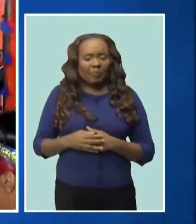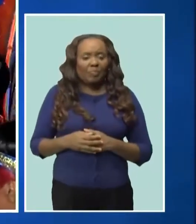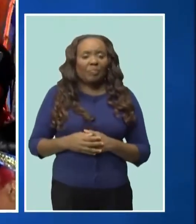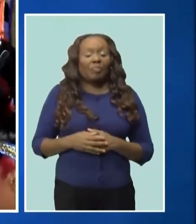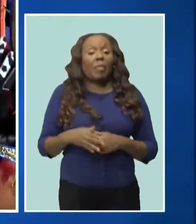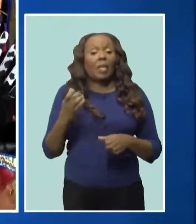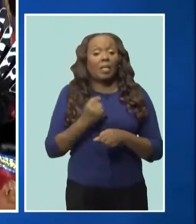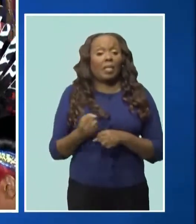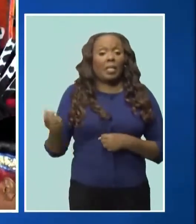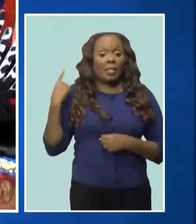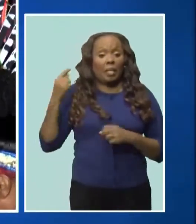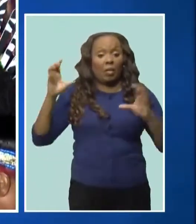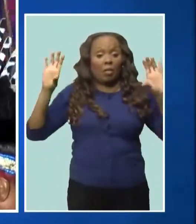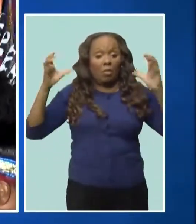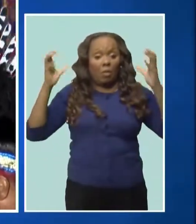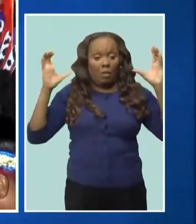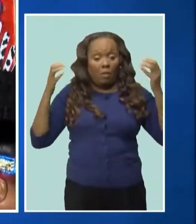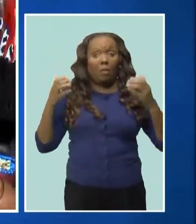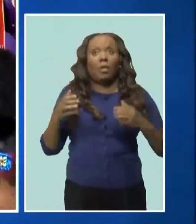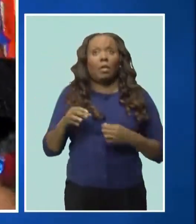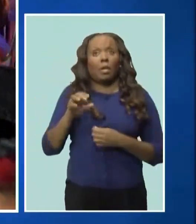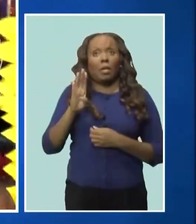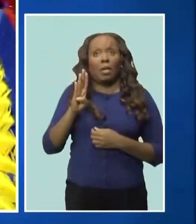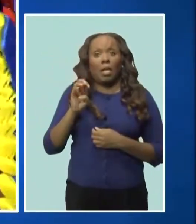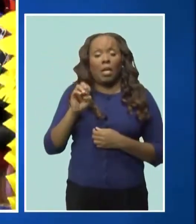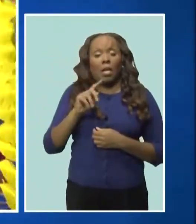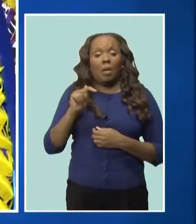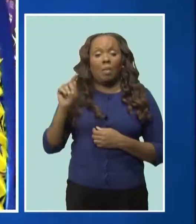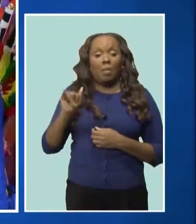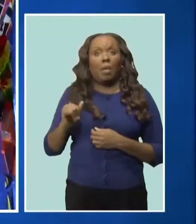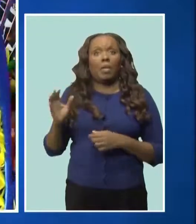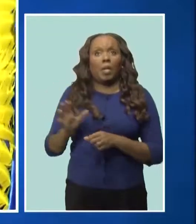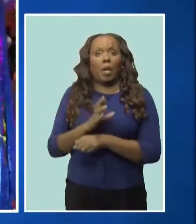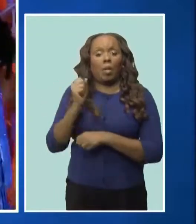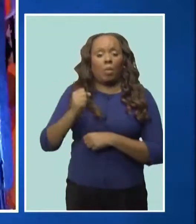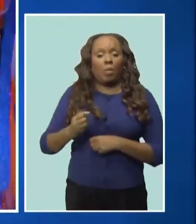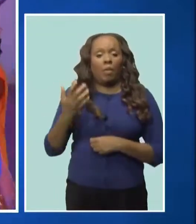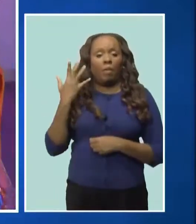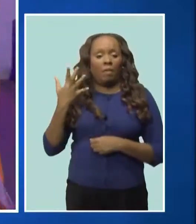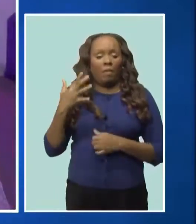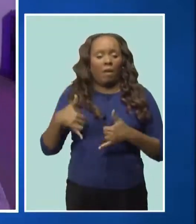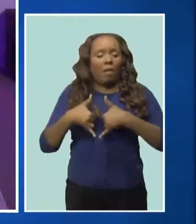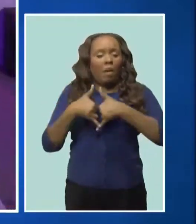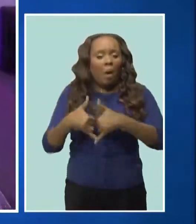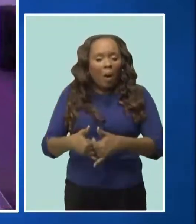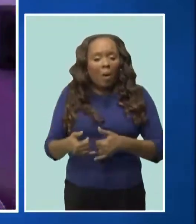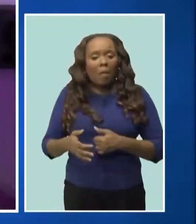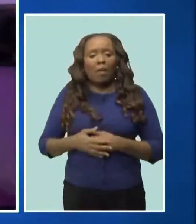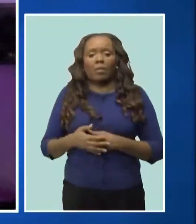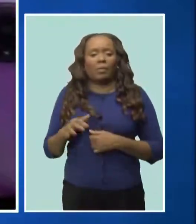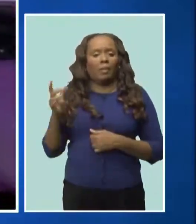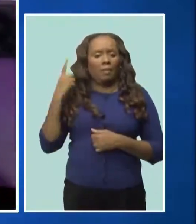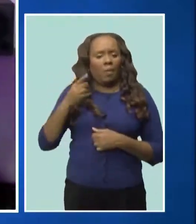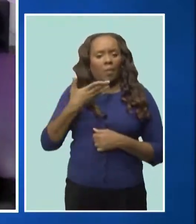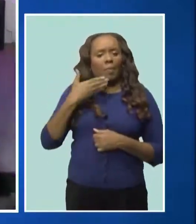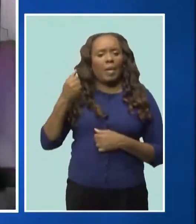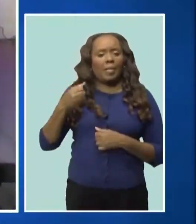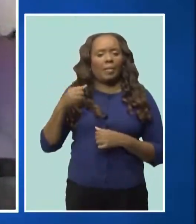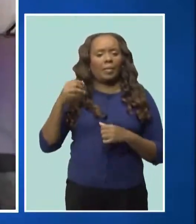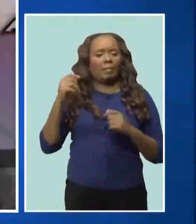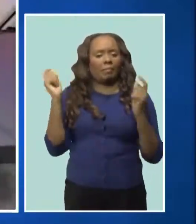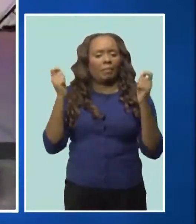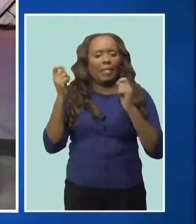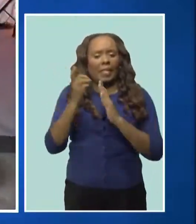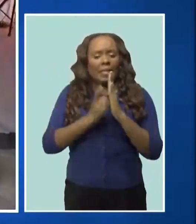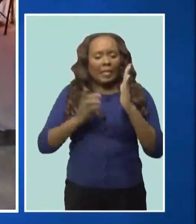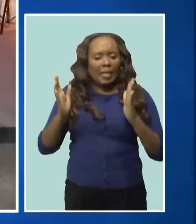Last year, Cropover Miss West copped 5 of the coveted awards, including the Robert Weitz Award for Best Festival Designer and Large